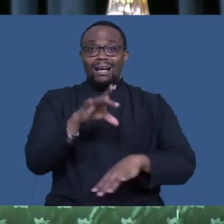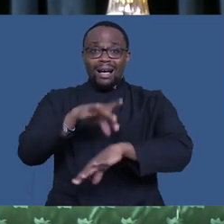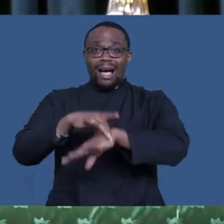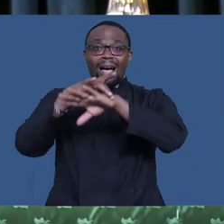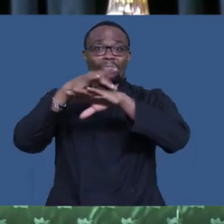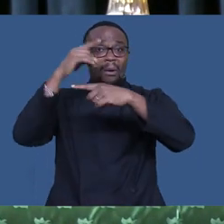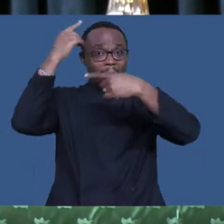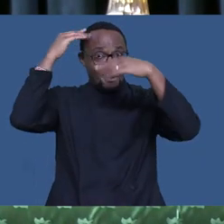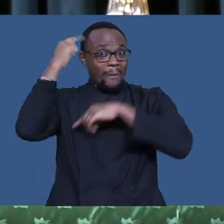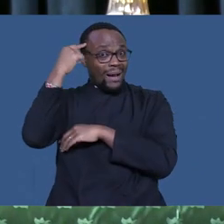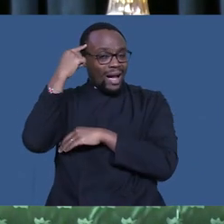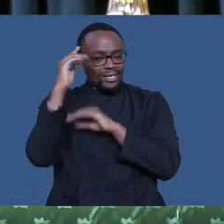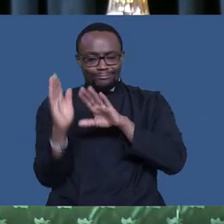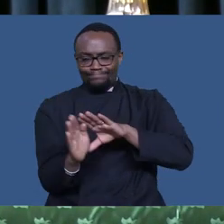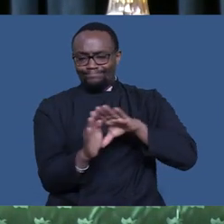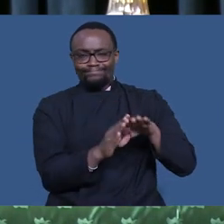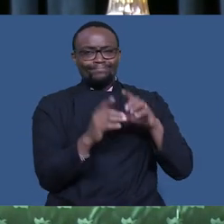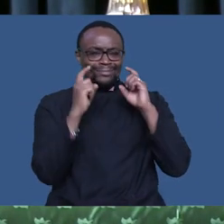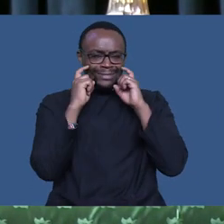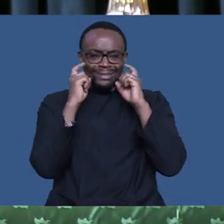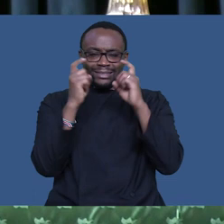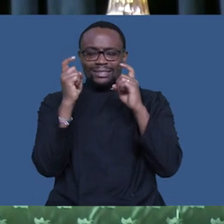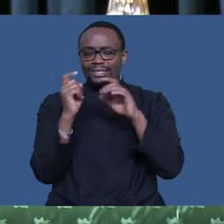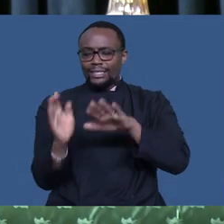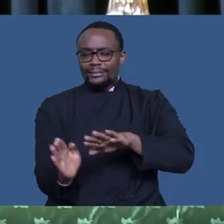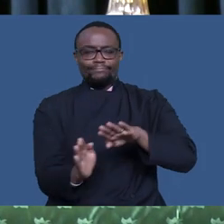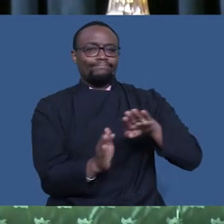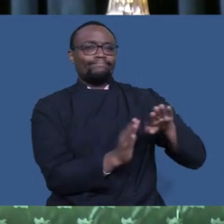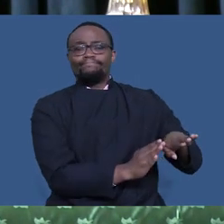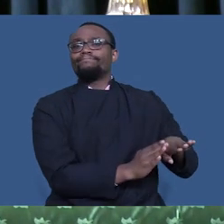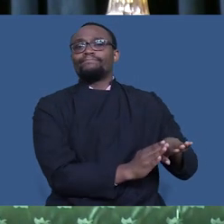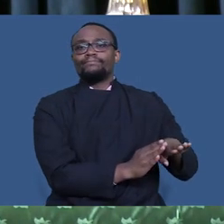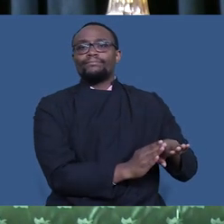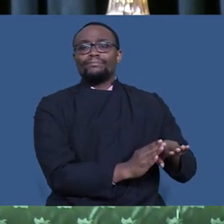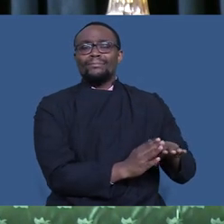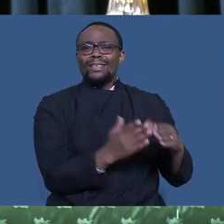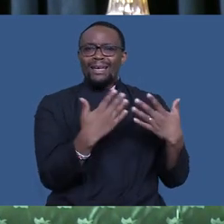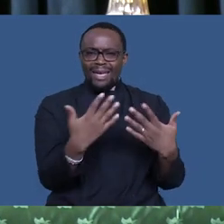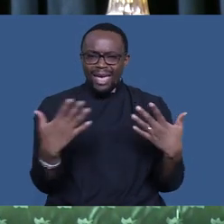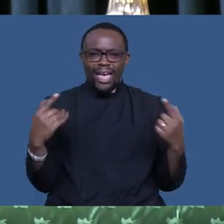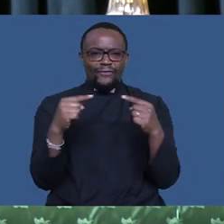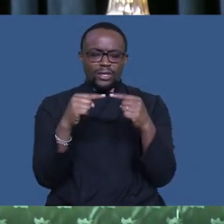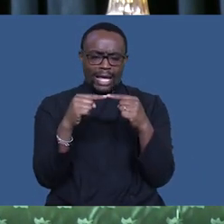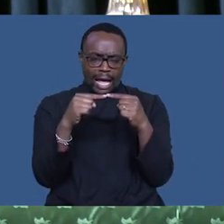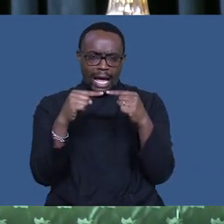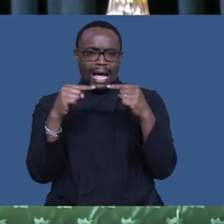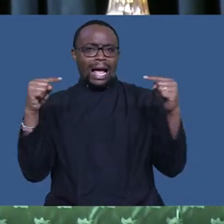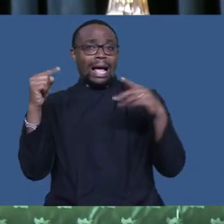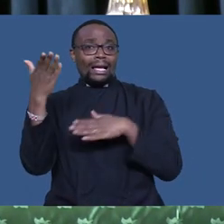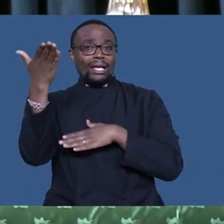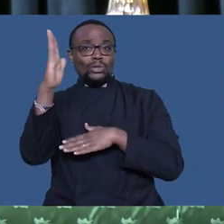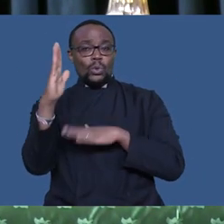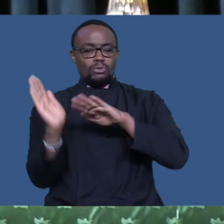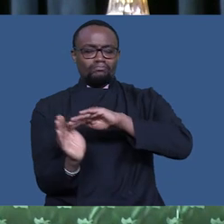demands laying aside sin and all that which is anti-God.